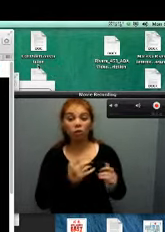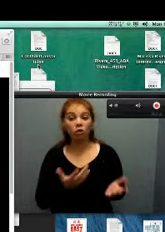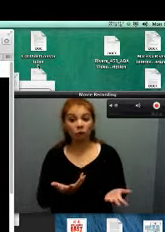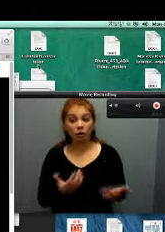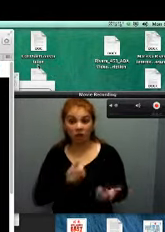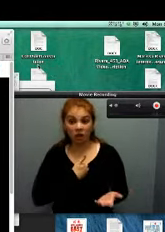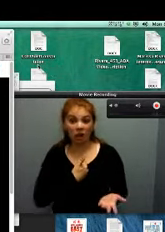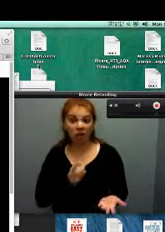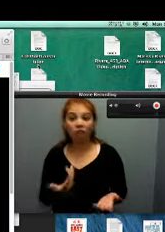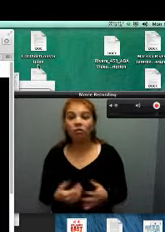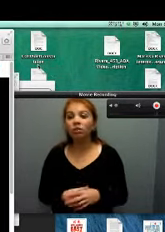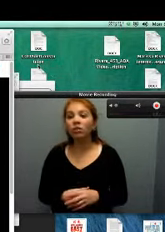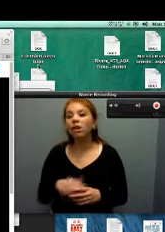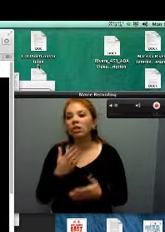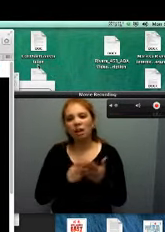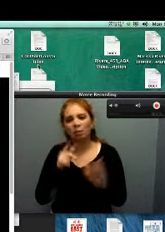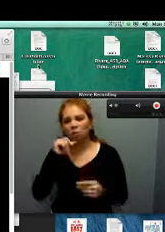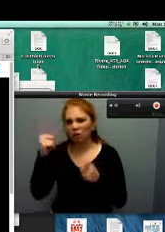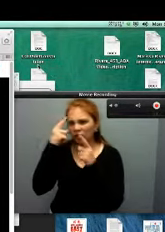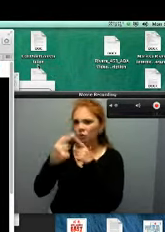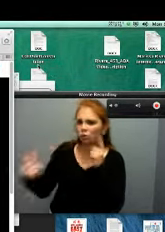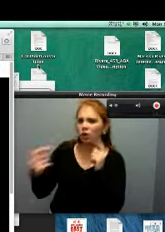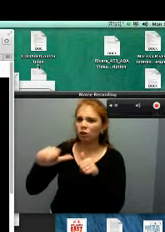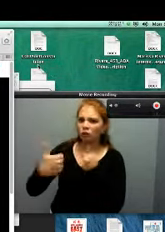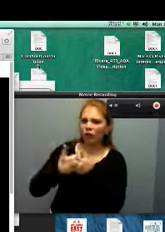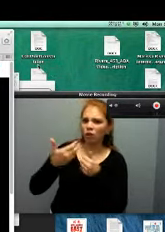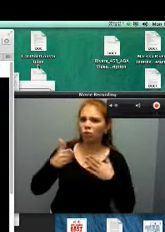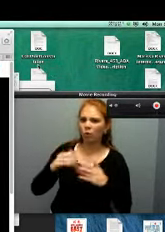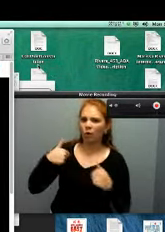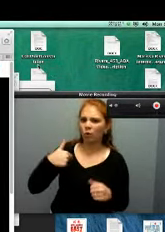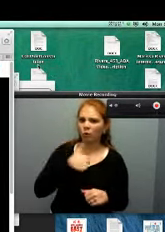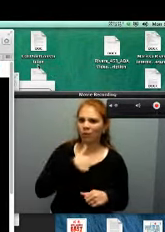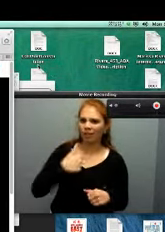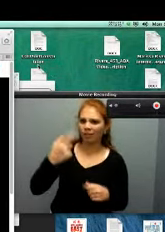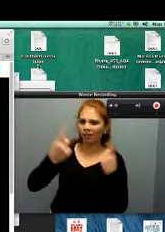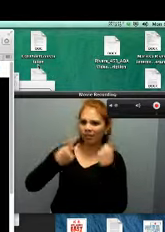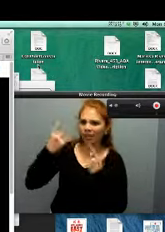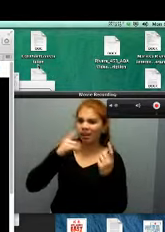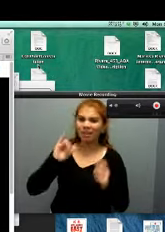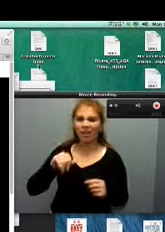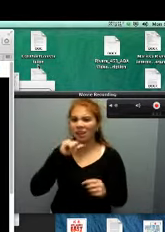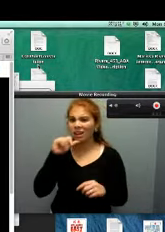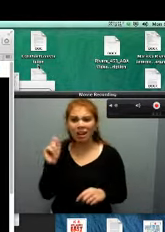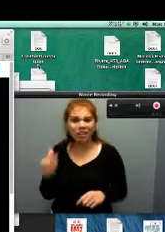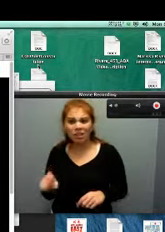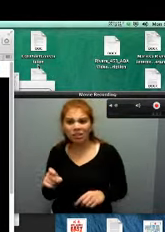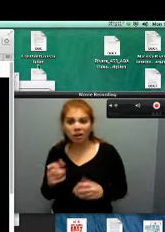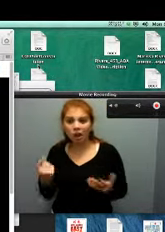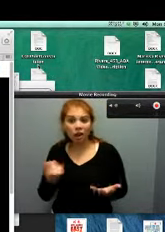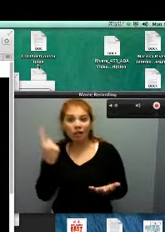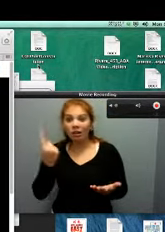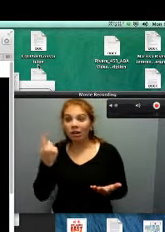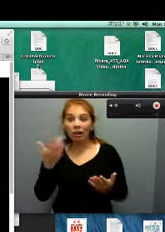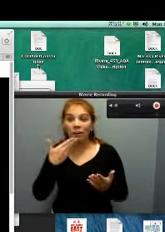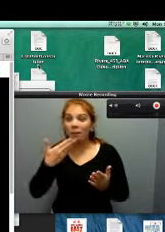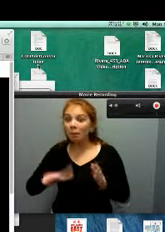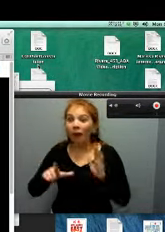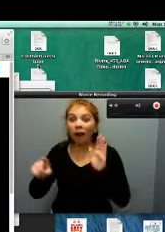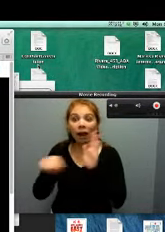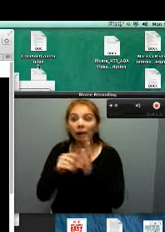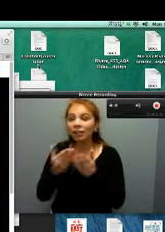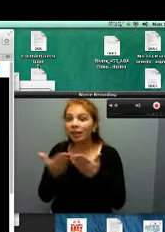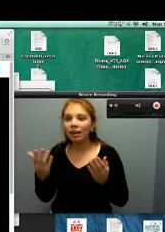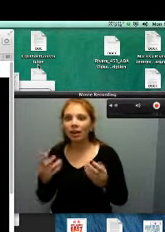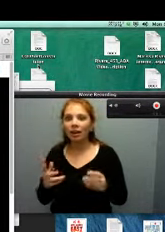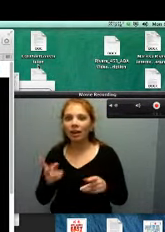Sometimes we dislike people who disagree or challenge the way we think. And that's not necessarily a bad thing. It keeps you on